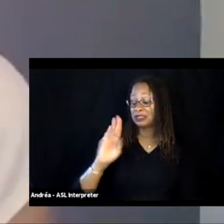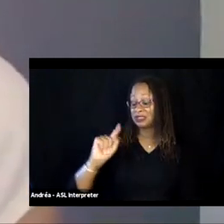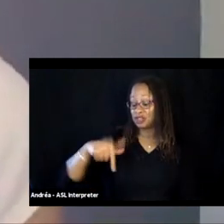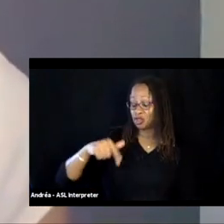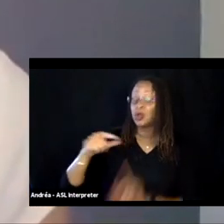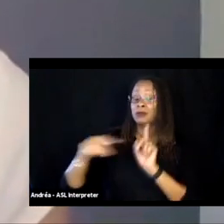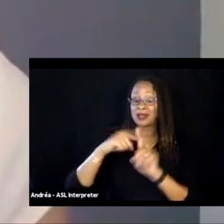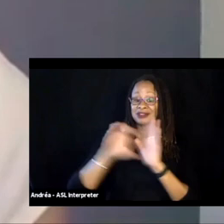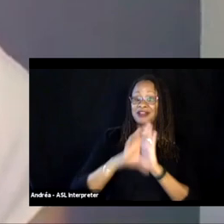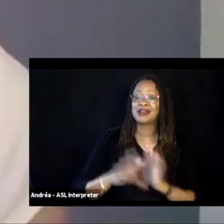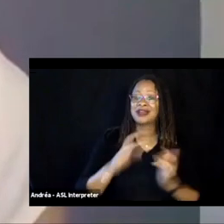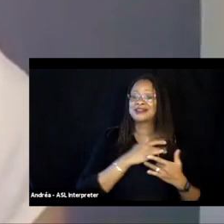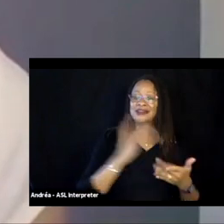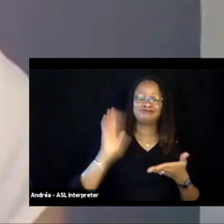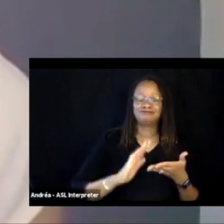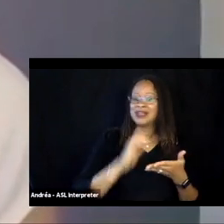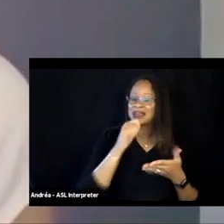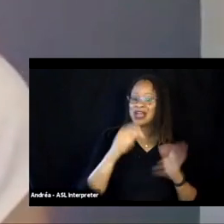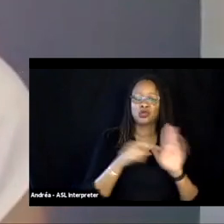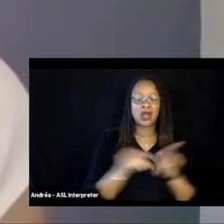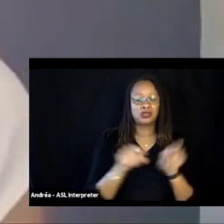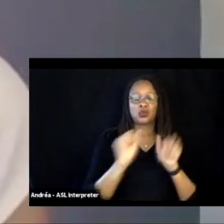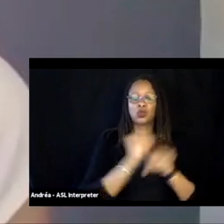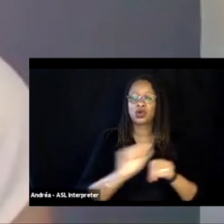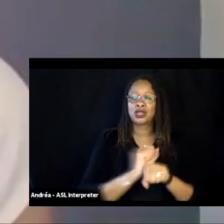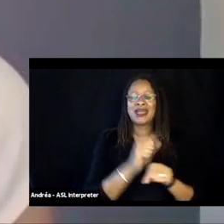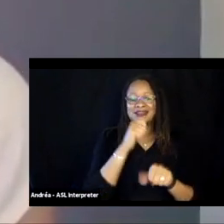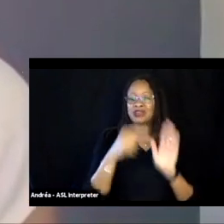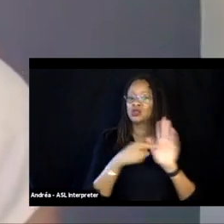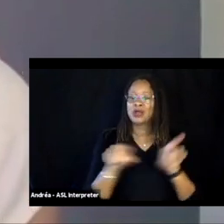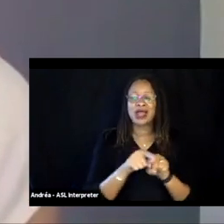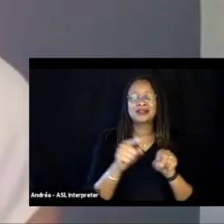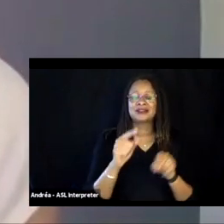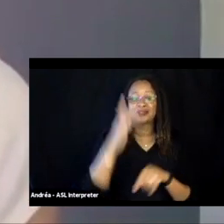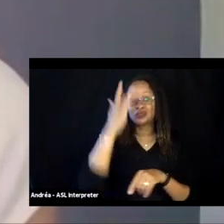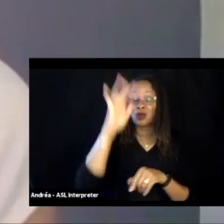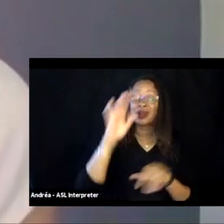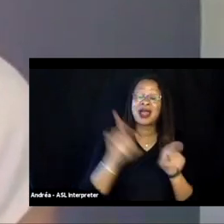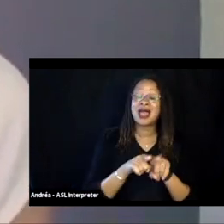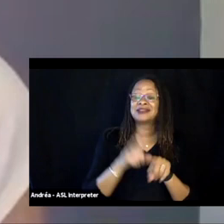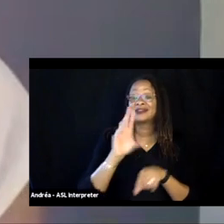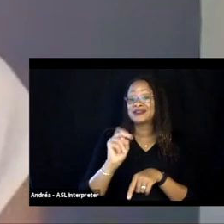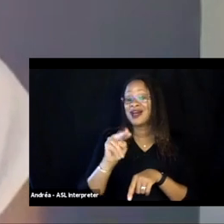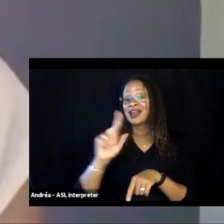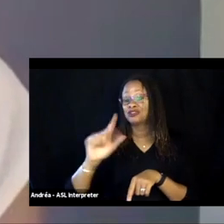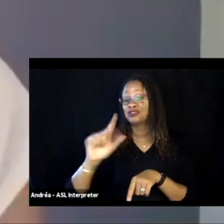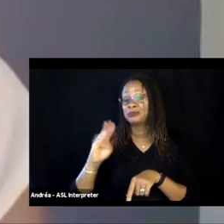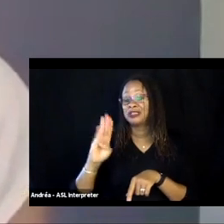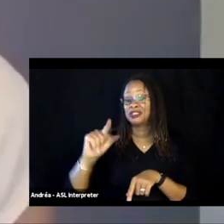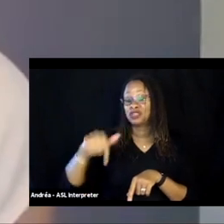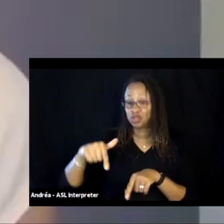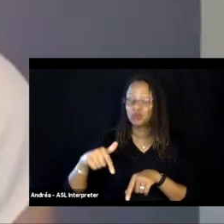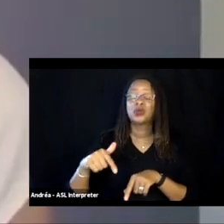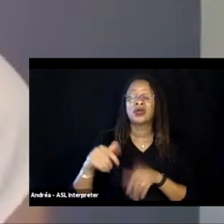less likely to be shown as working and less likely to be shown as smart as non-LGBTQ plus characters. So it's not just an